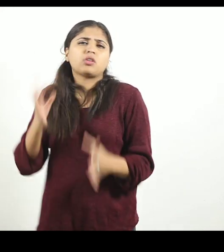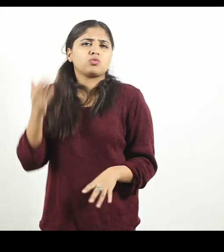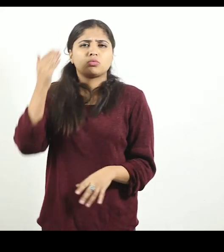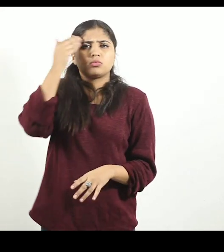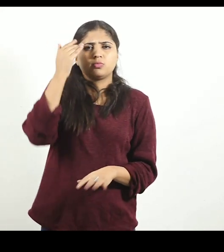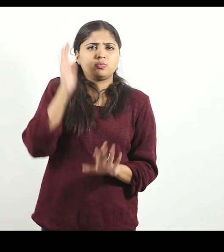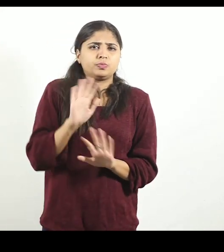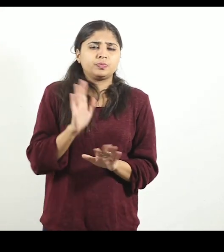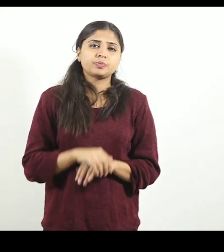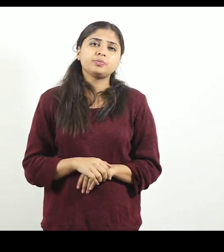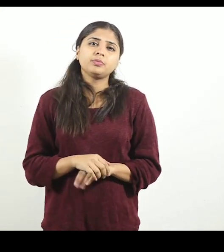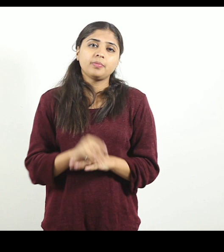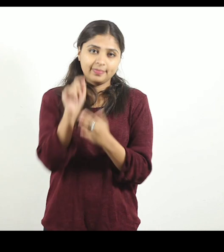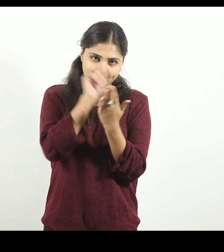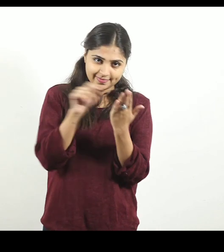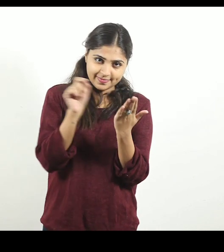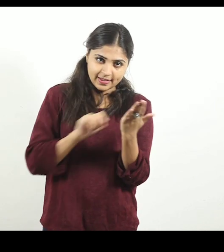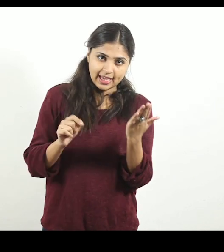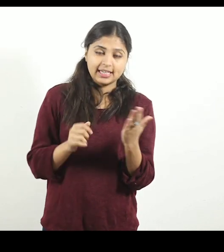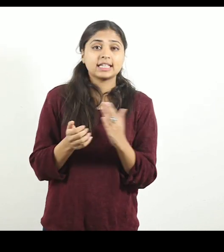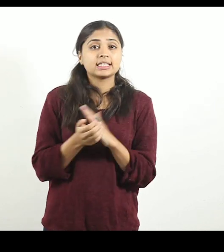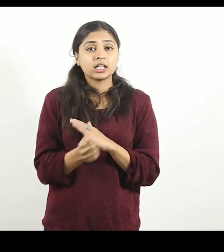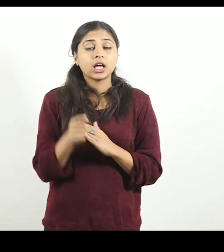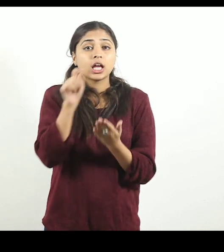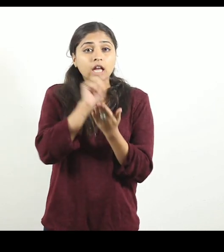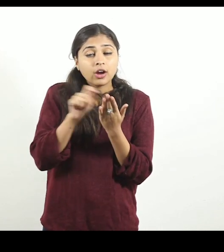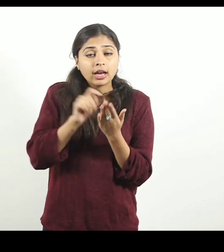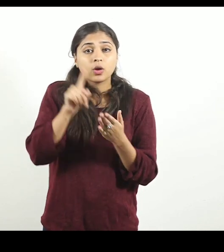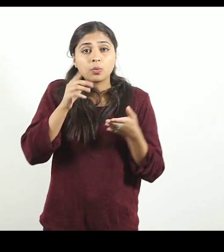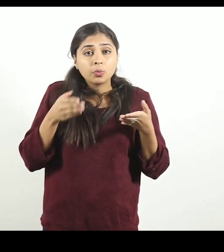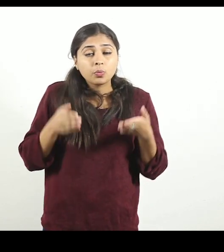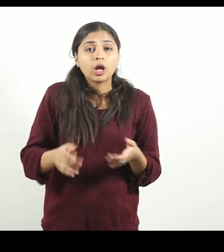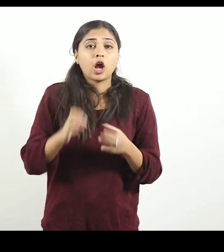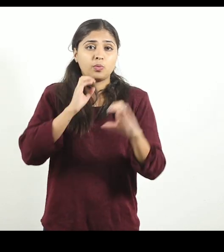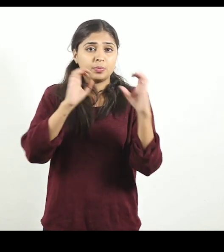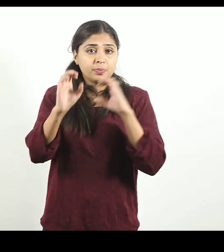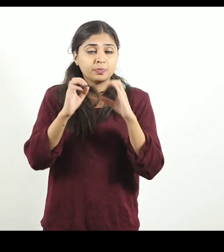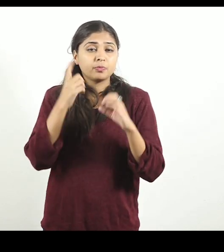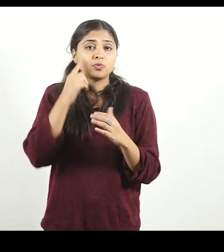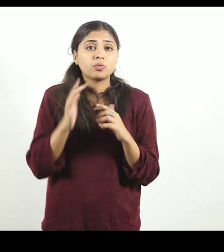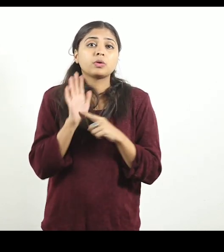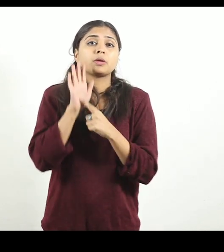should not try to know the exact meaning of each word. Writing skills.